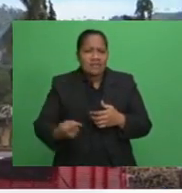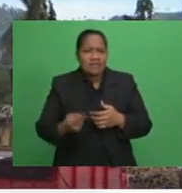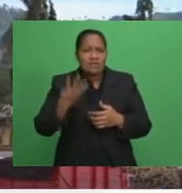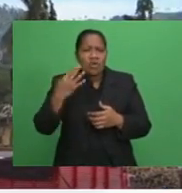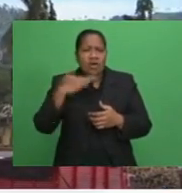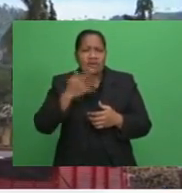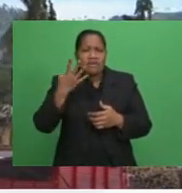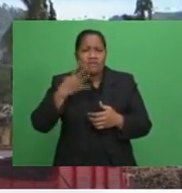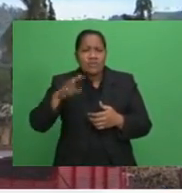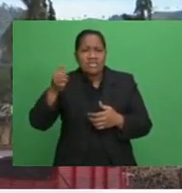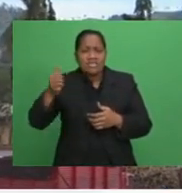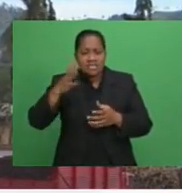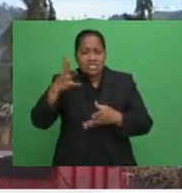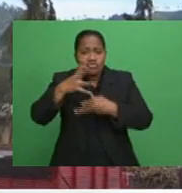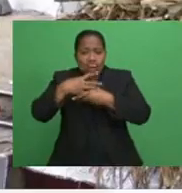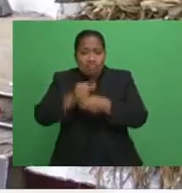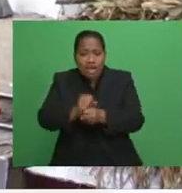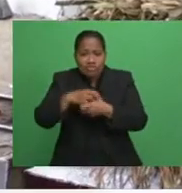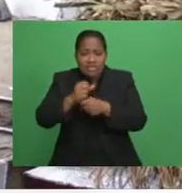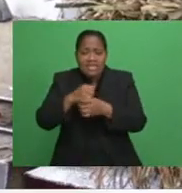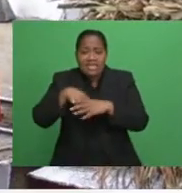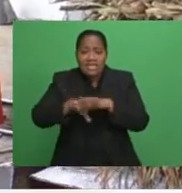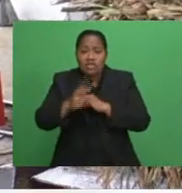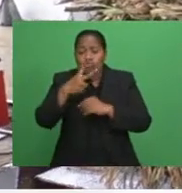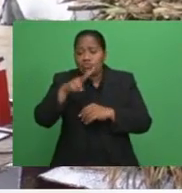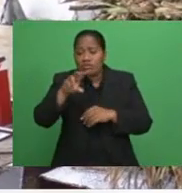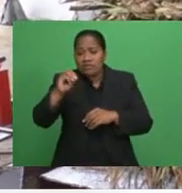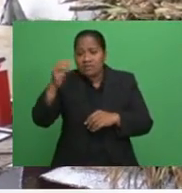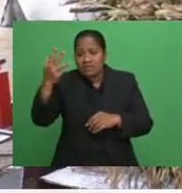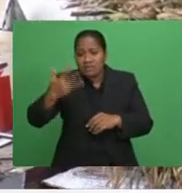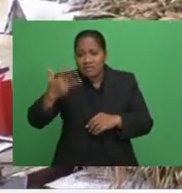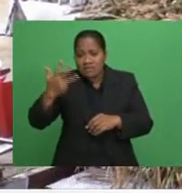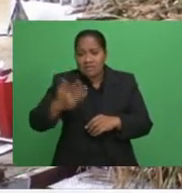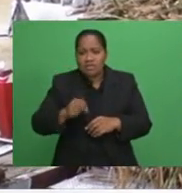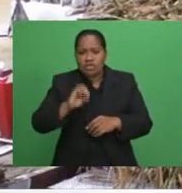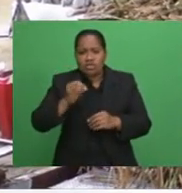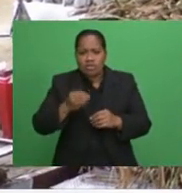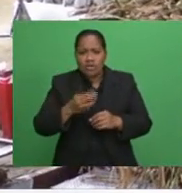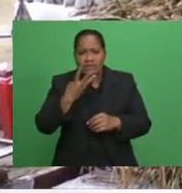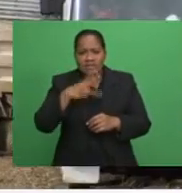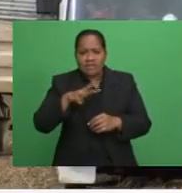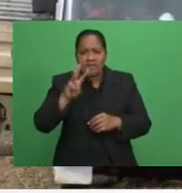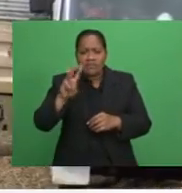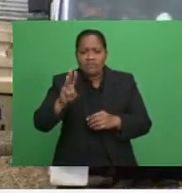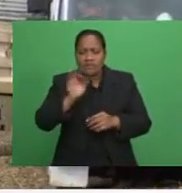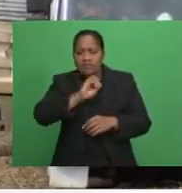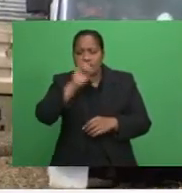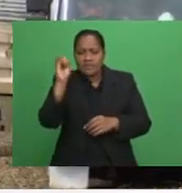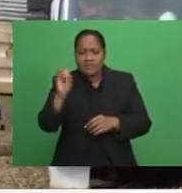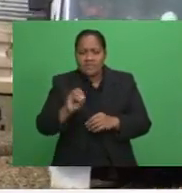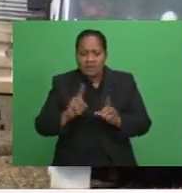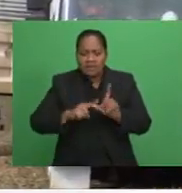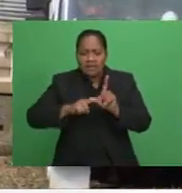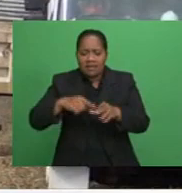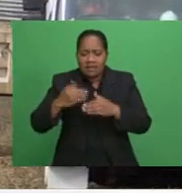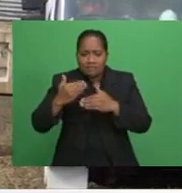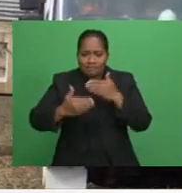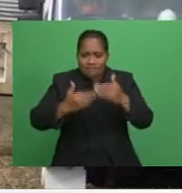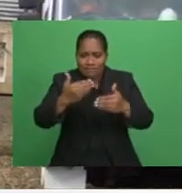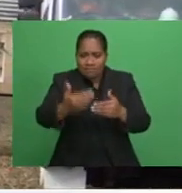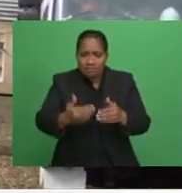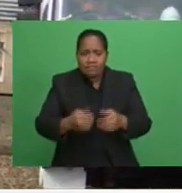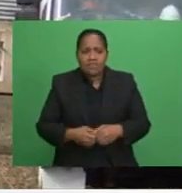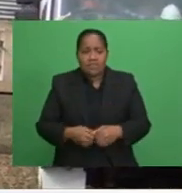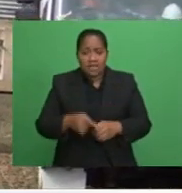137,446 crushed in 2019, showing an improvement of 33% year-on-year. The FSC says mill performance shows